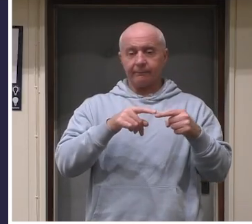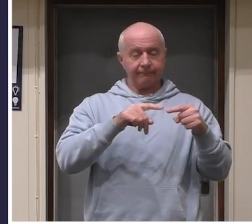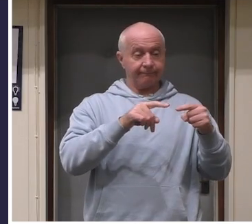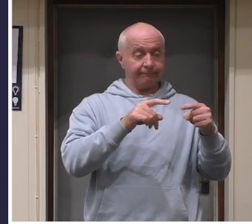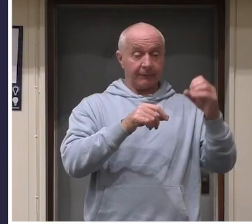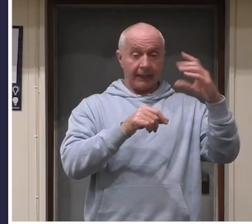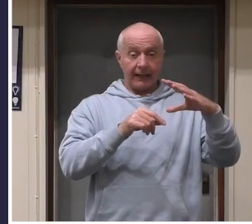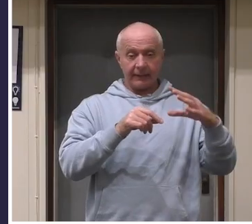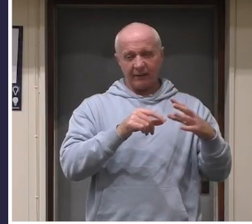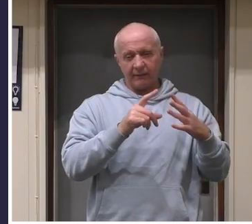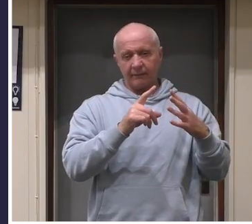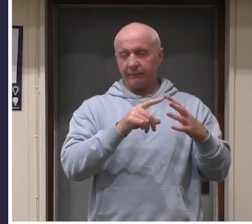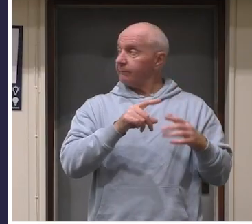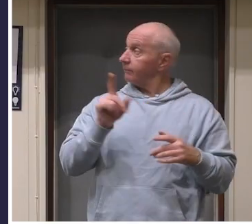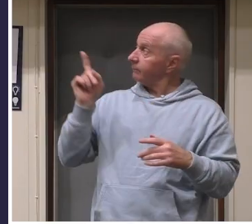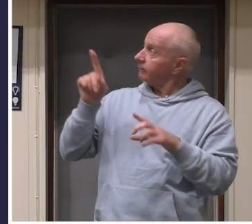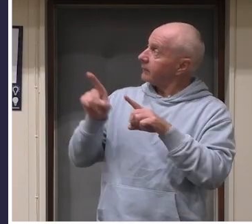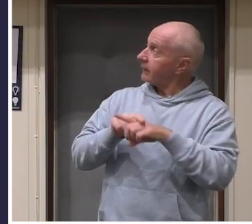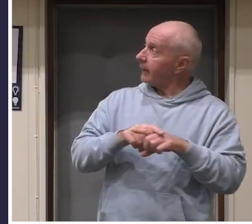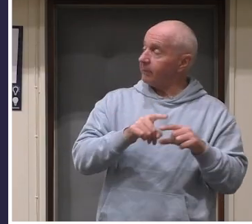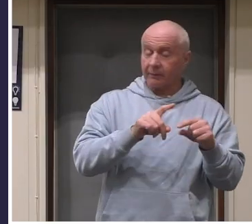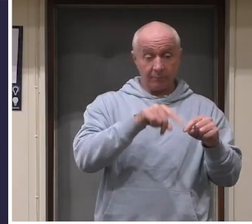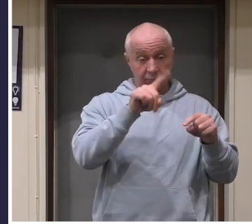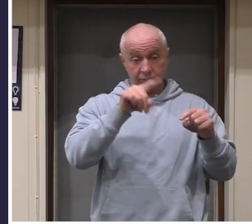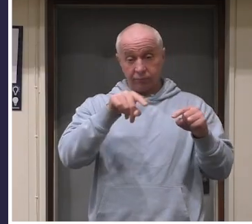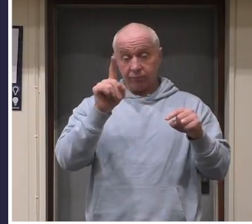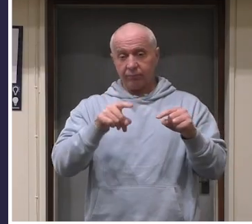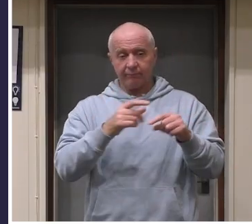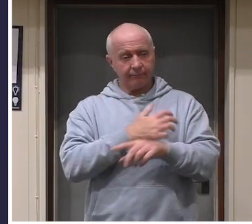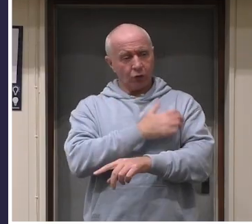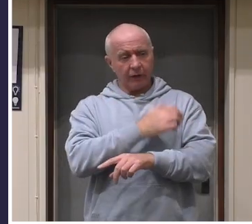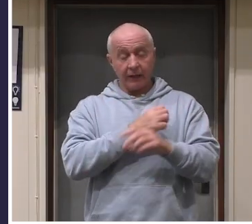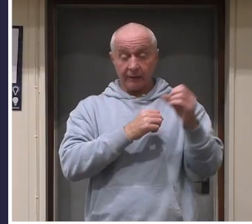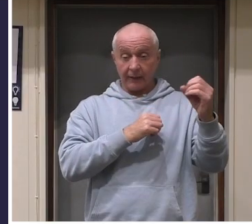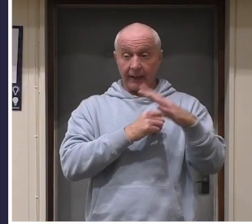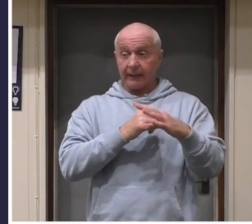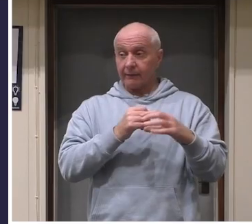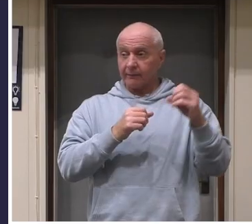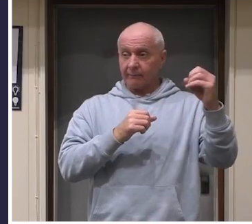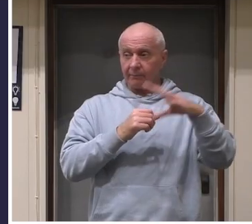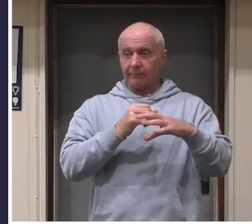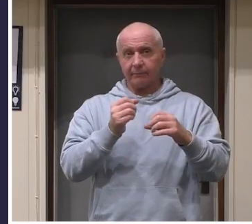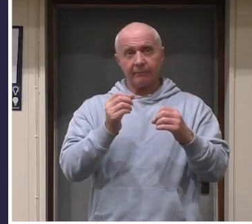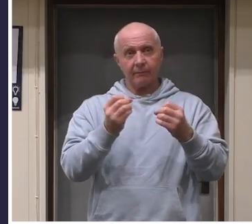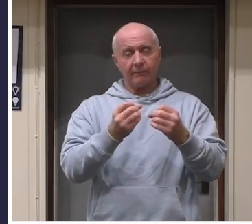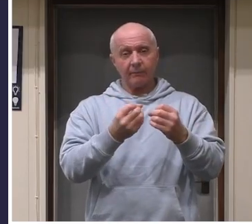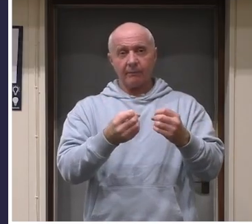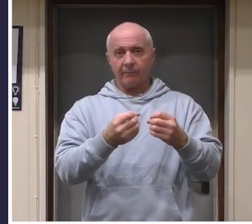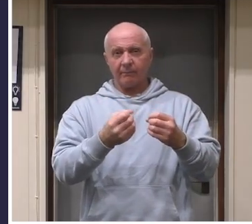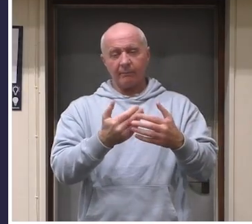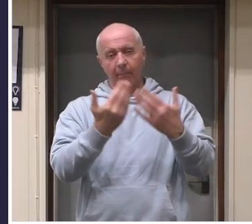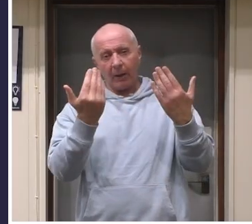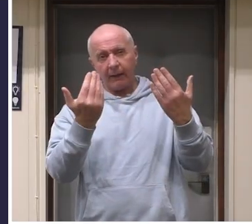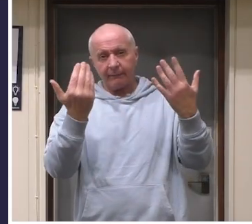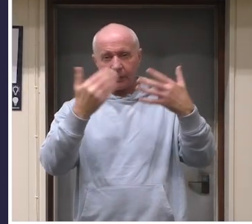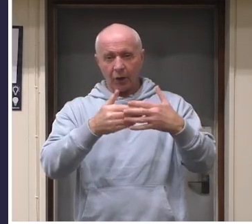was, it looked kind of like that. So you see the periodic green light. So that's the bright and dark parts of a laser. If you send